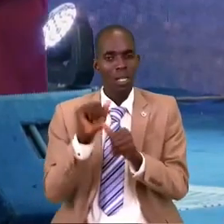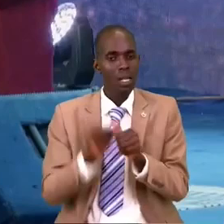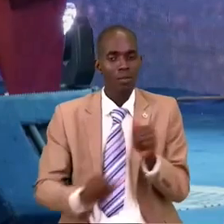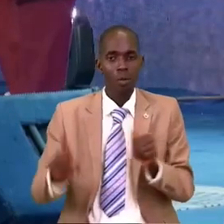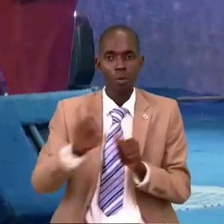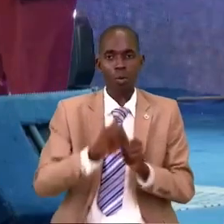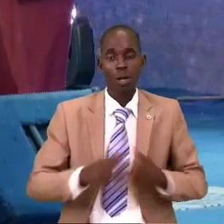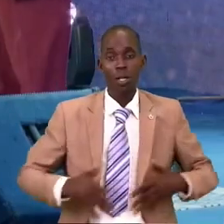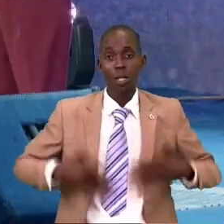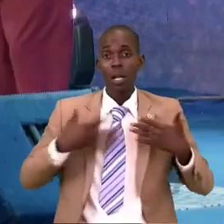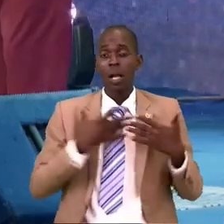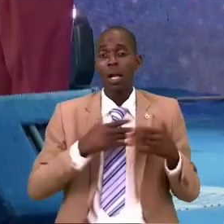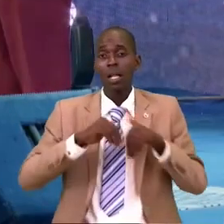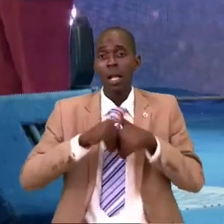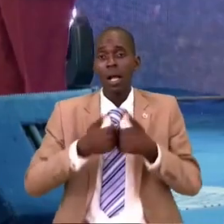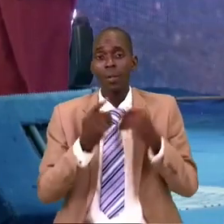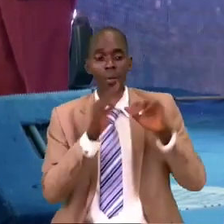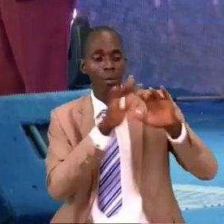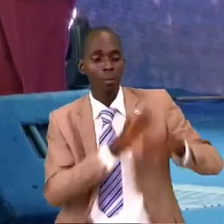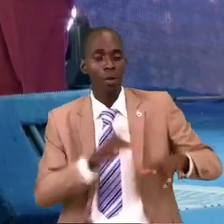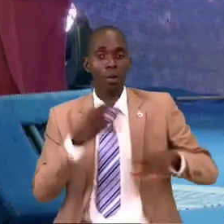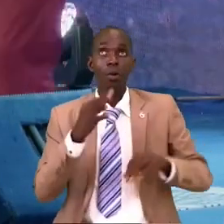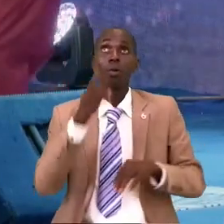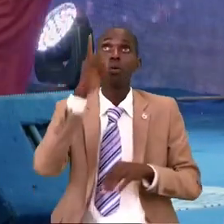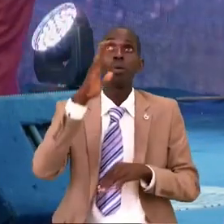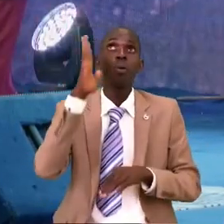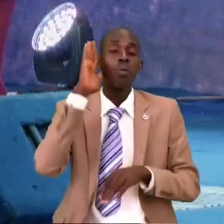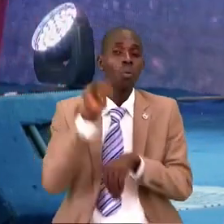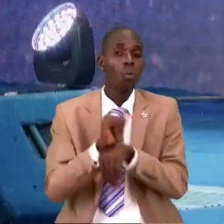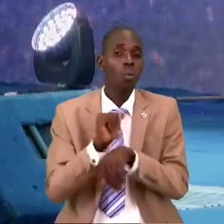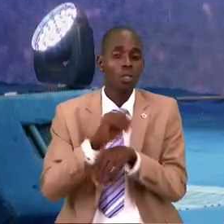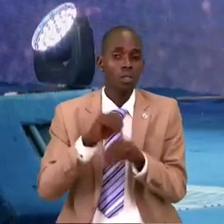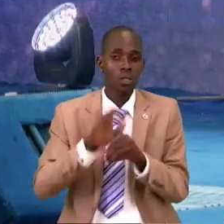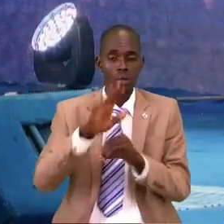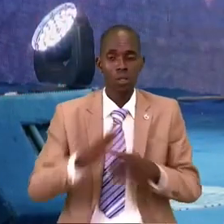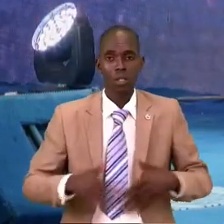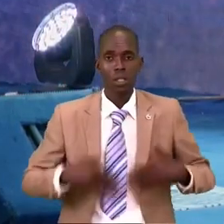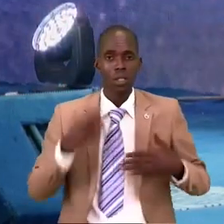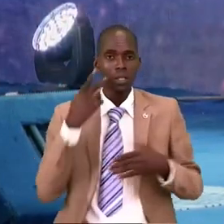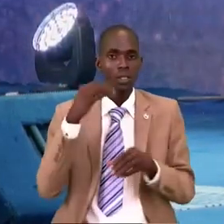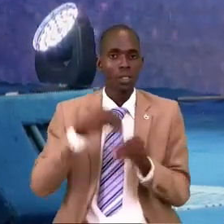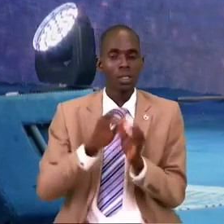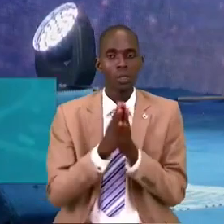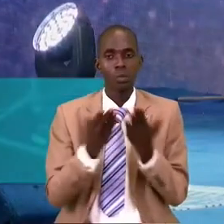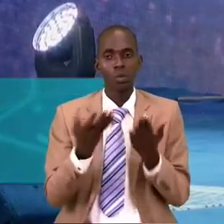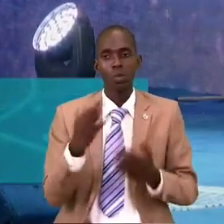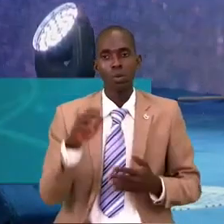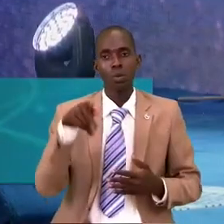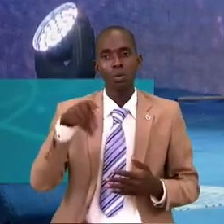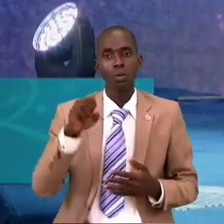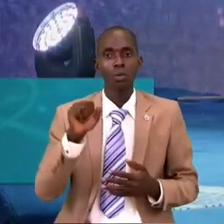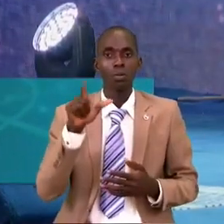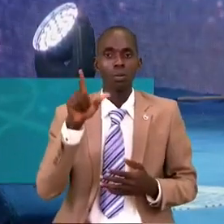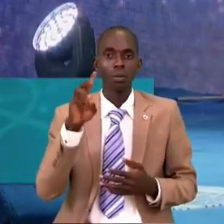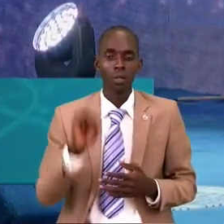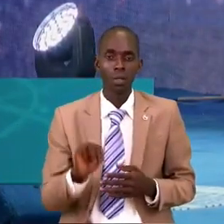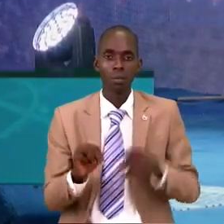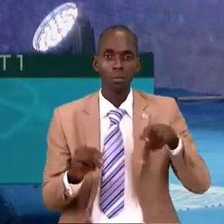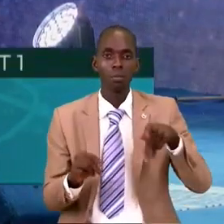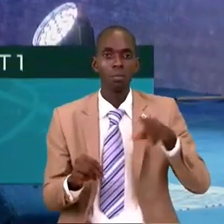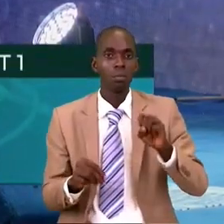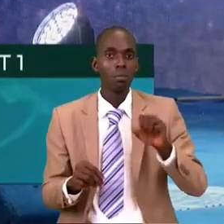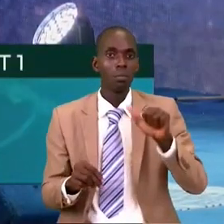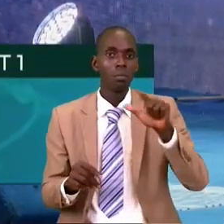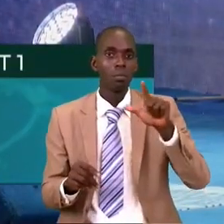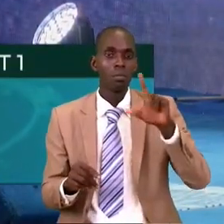verse 1. Psalm 51, verse 1. Have mercy upon me. You see, it's not